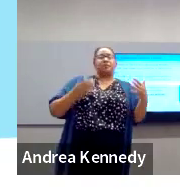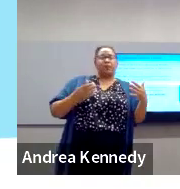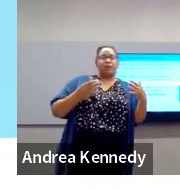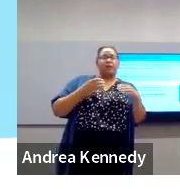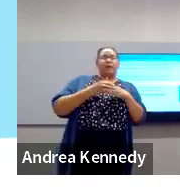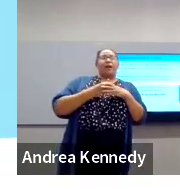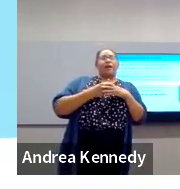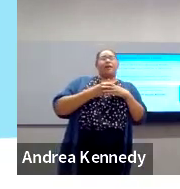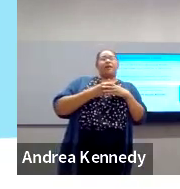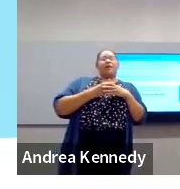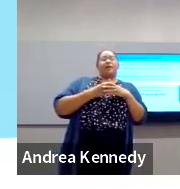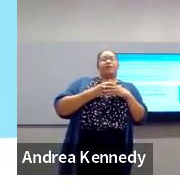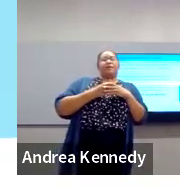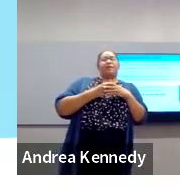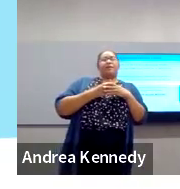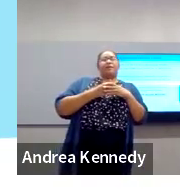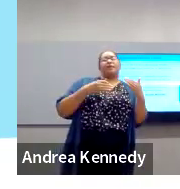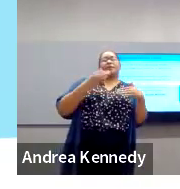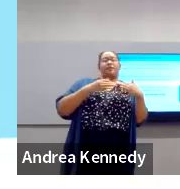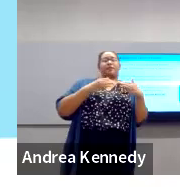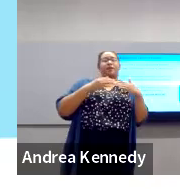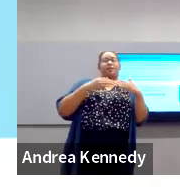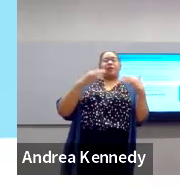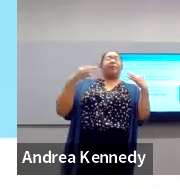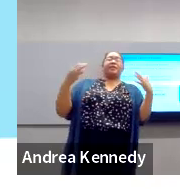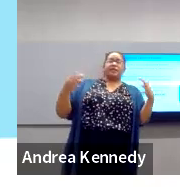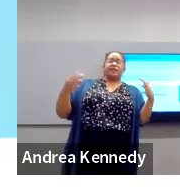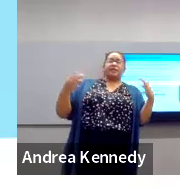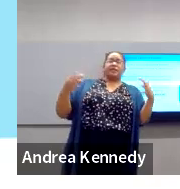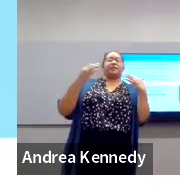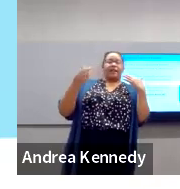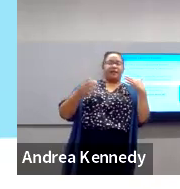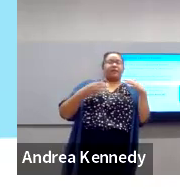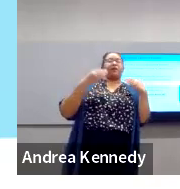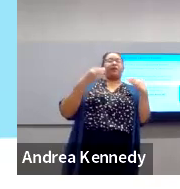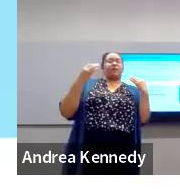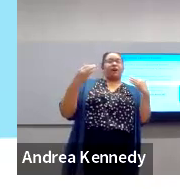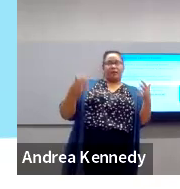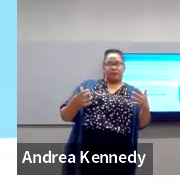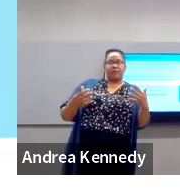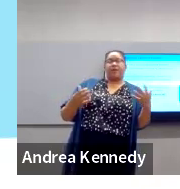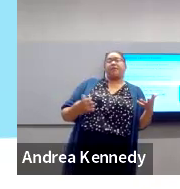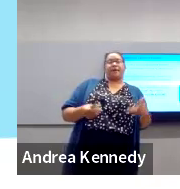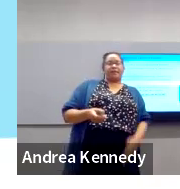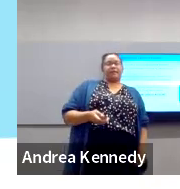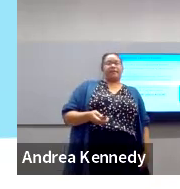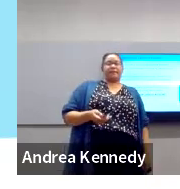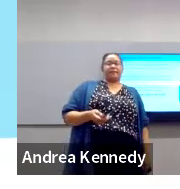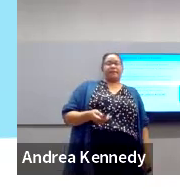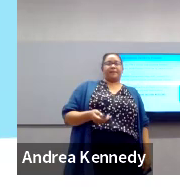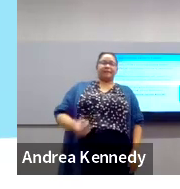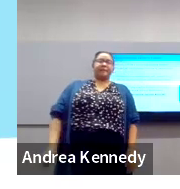more predictable and here for you to start, budgeting and understanding what your costs will be every